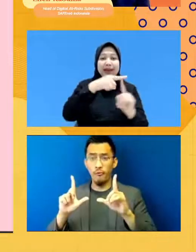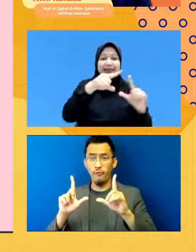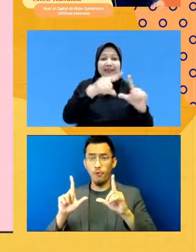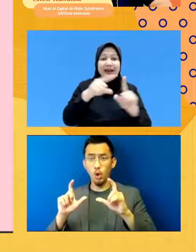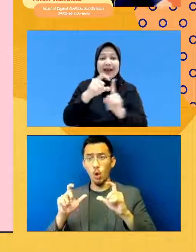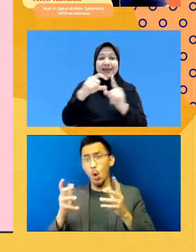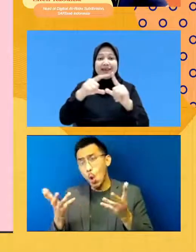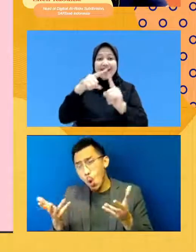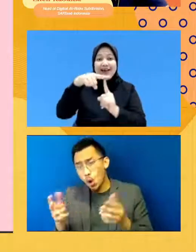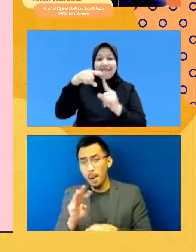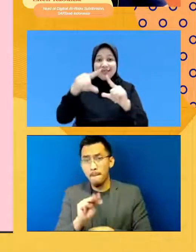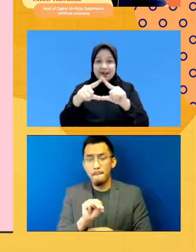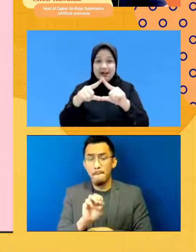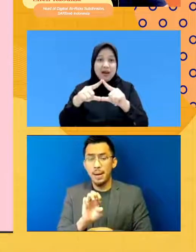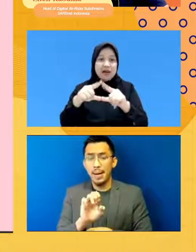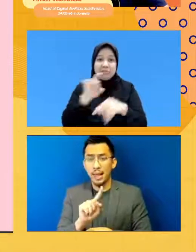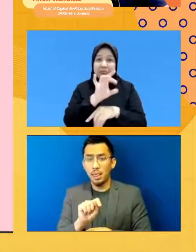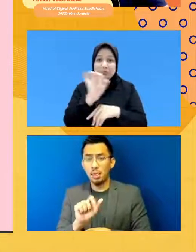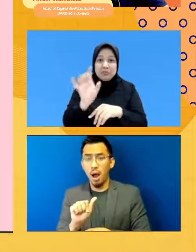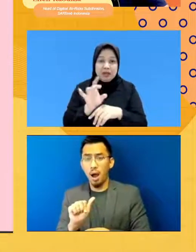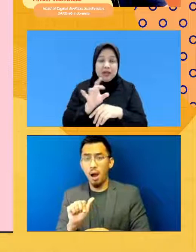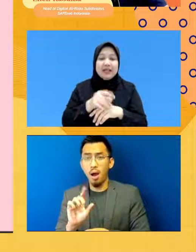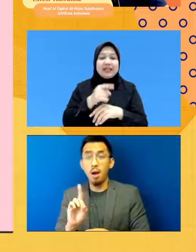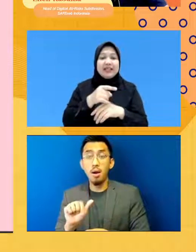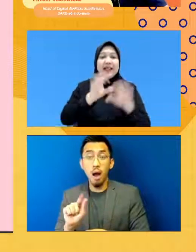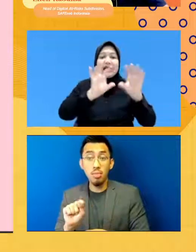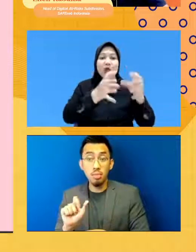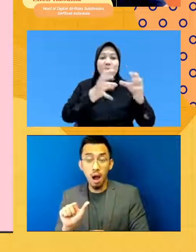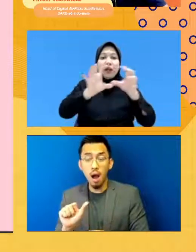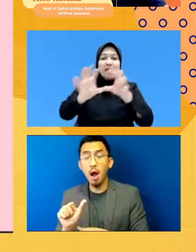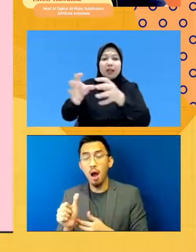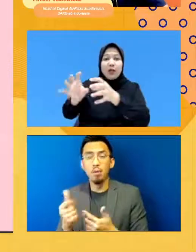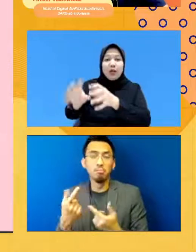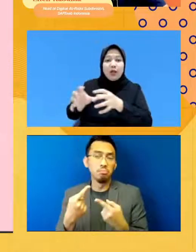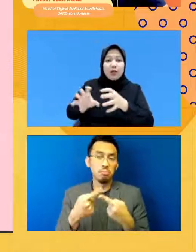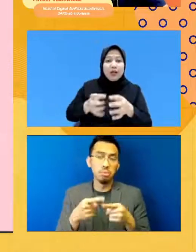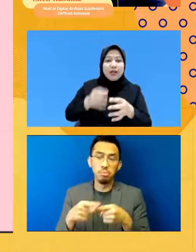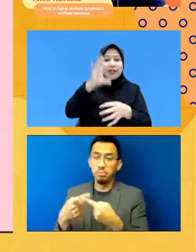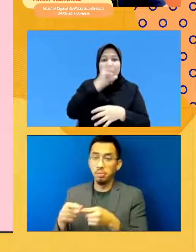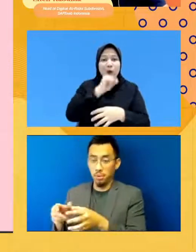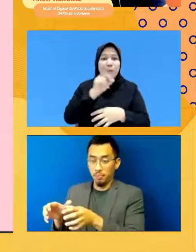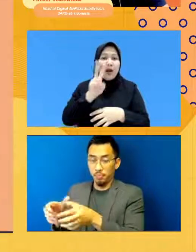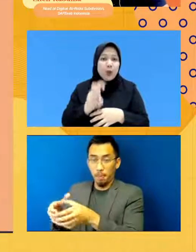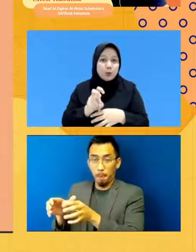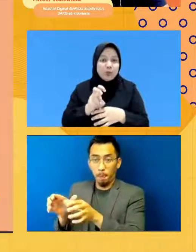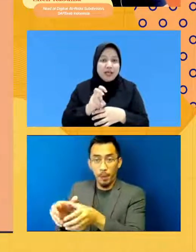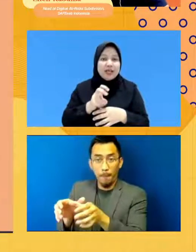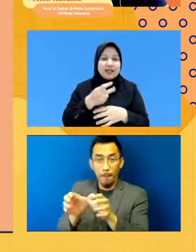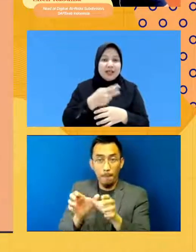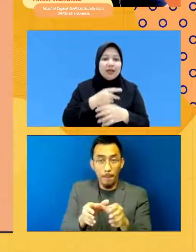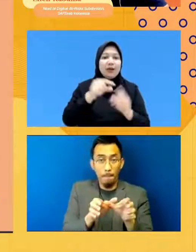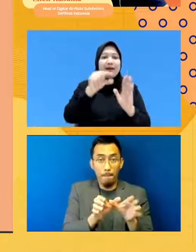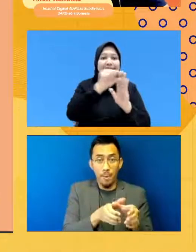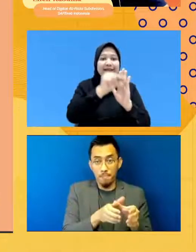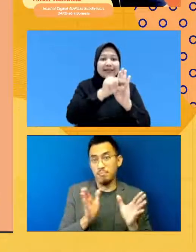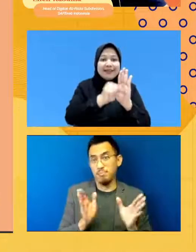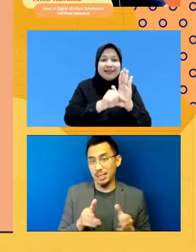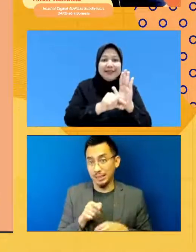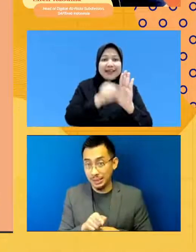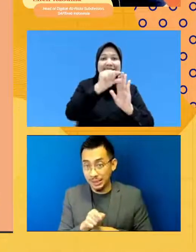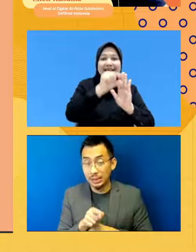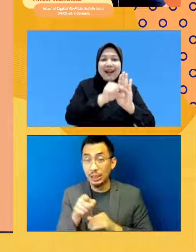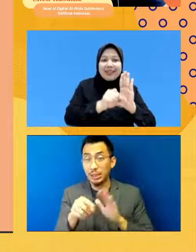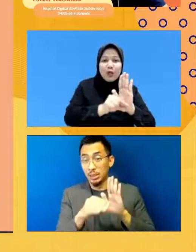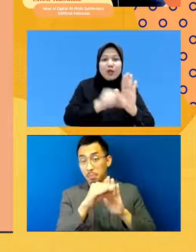four categorization or maybe indicators of digital body. And then next, when we are